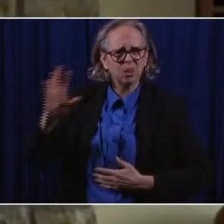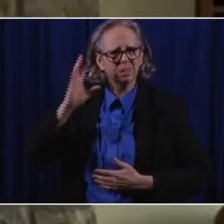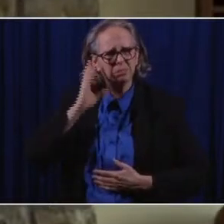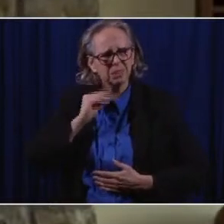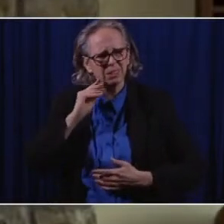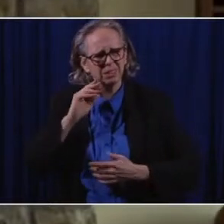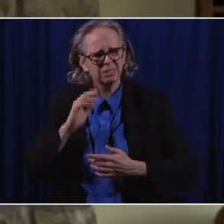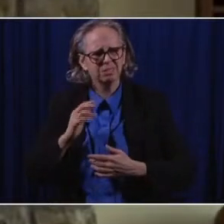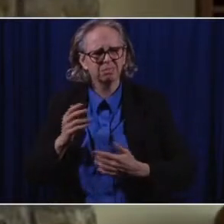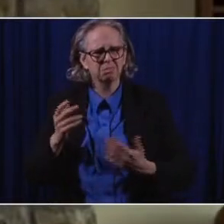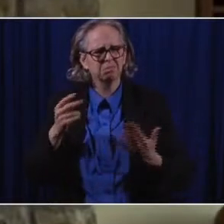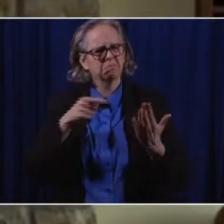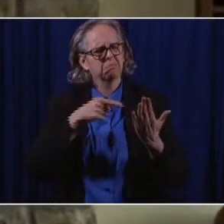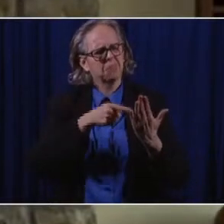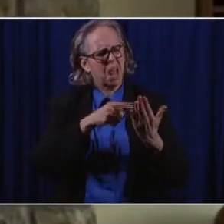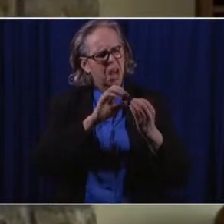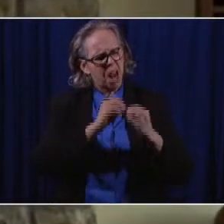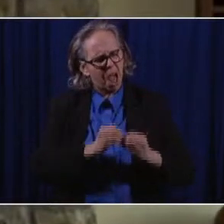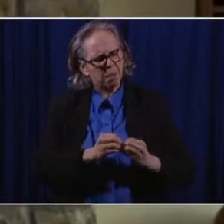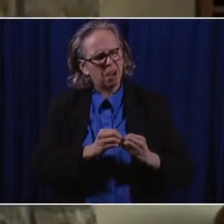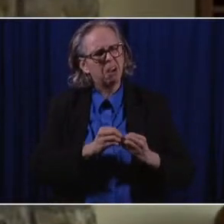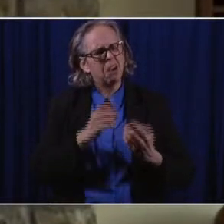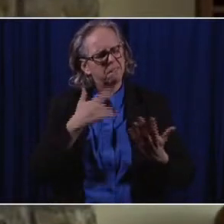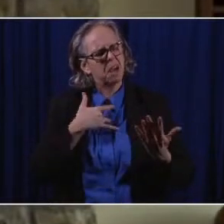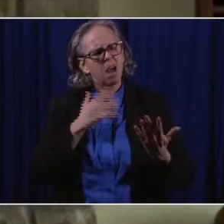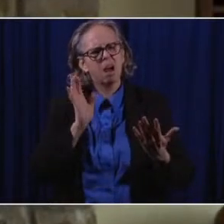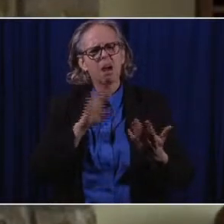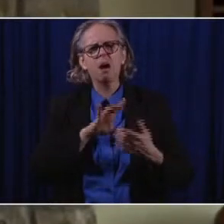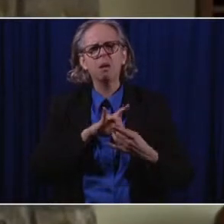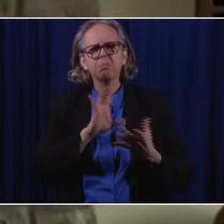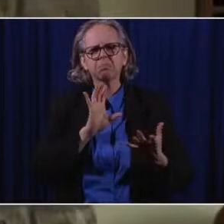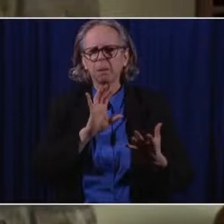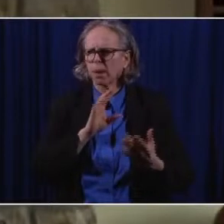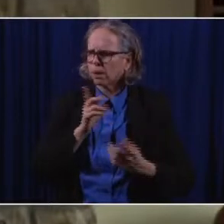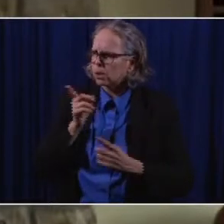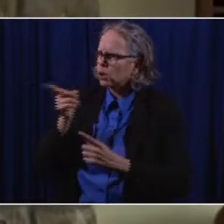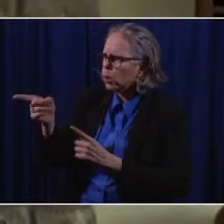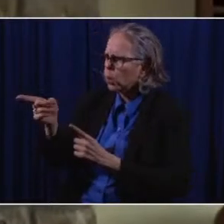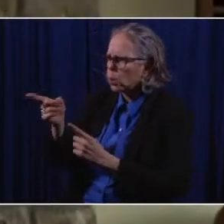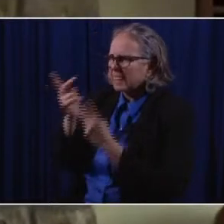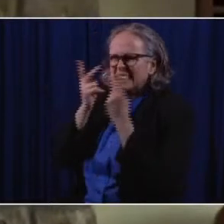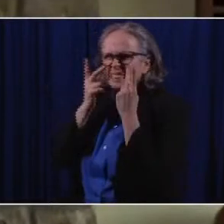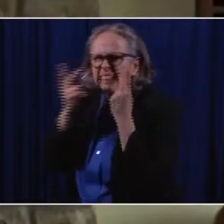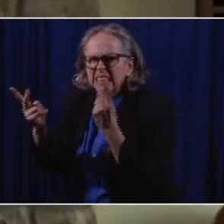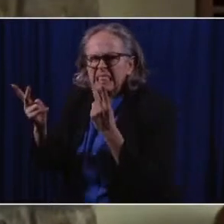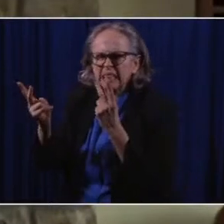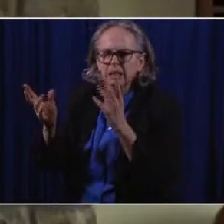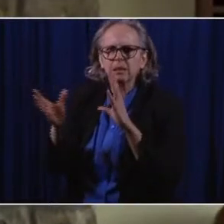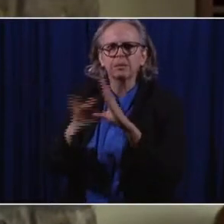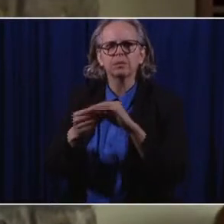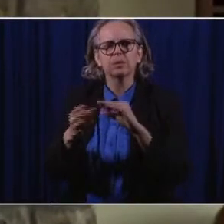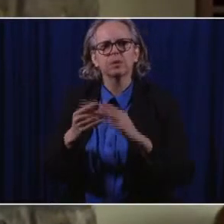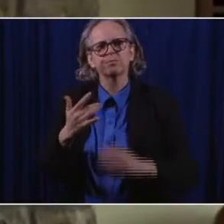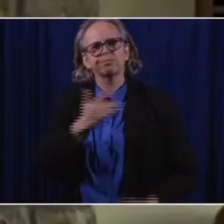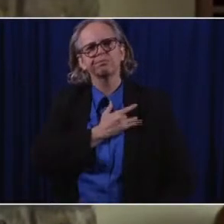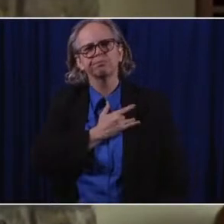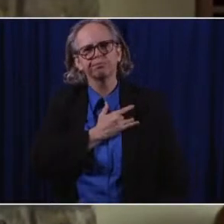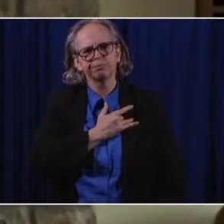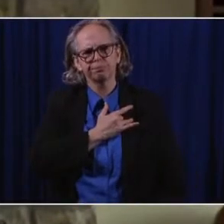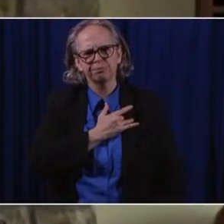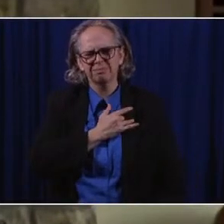but I think it's much more impactful to talk to someone like you who's been through it. And so how are your kids